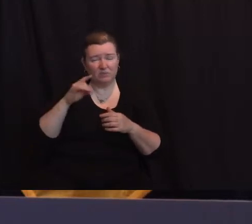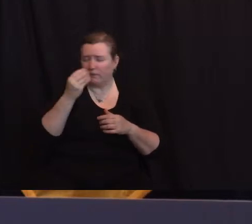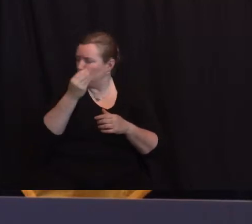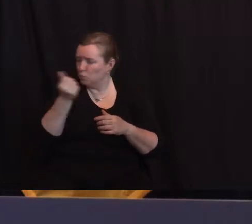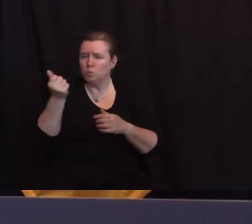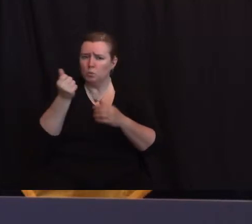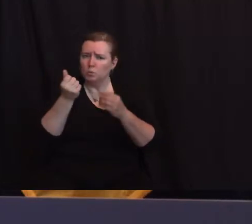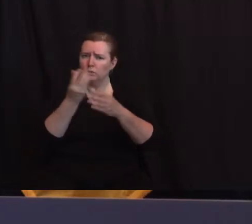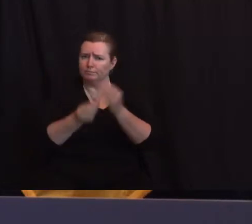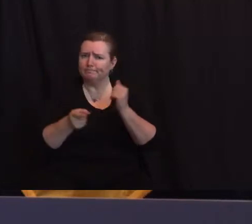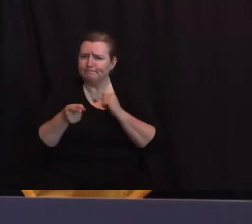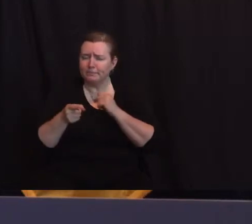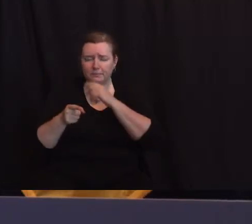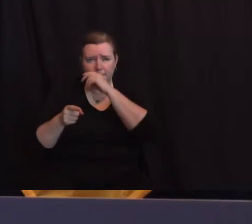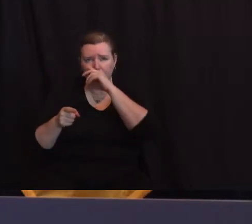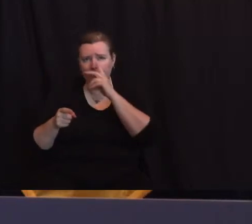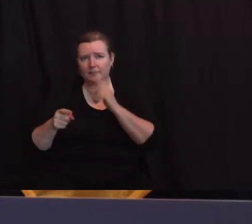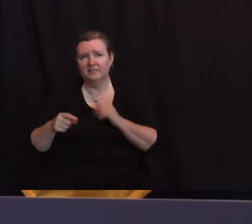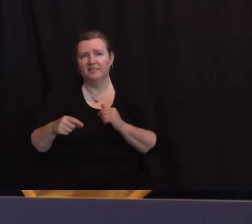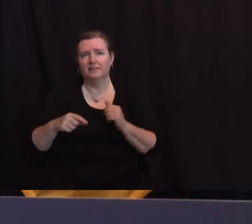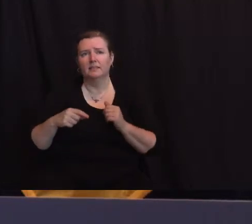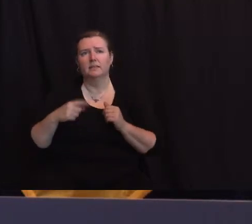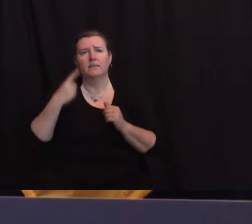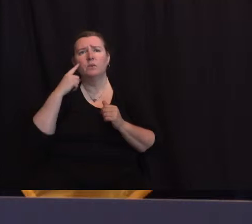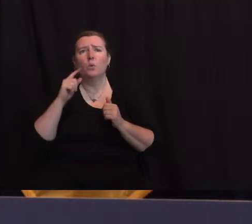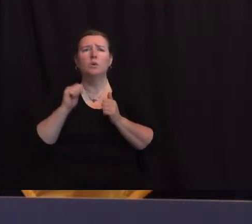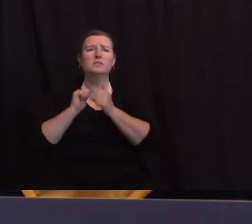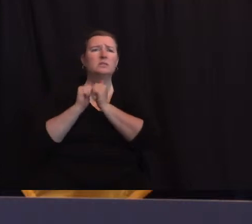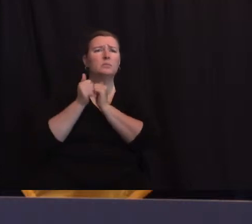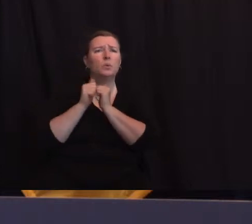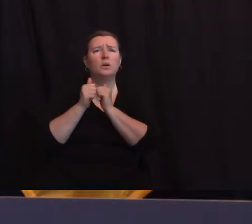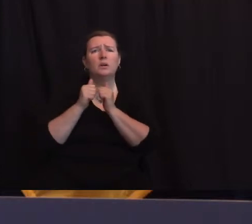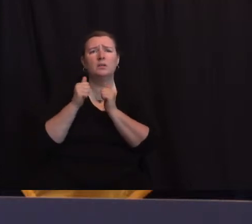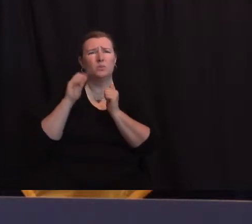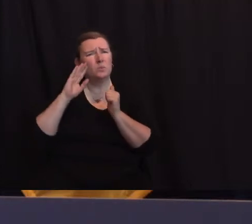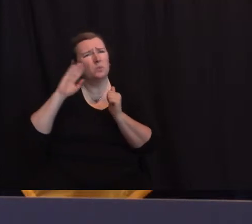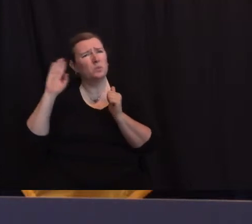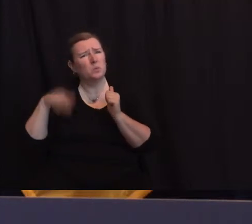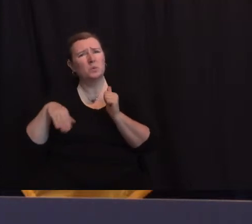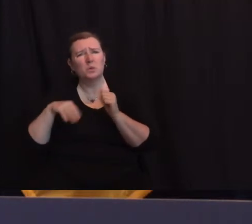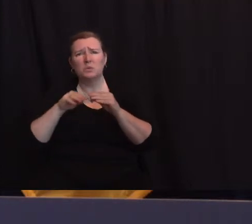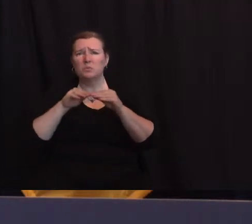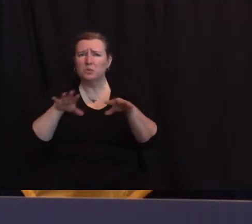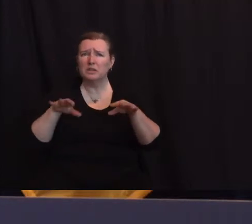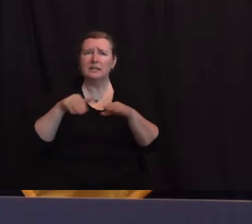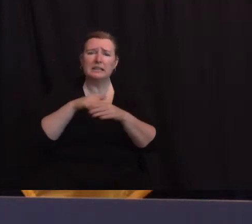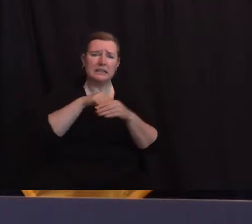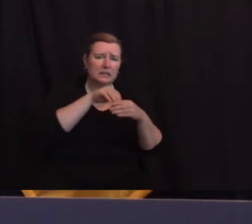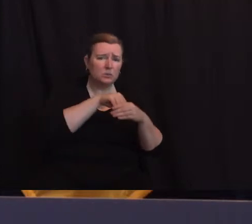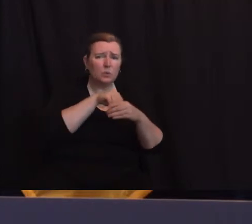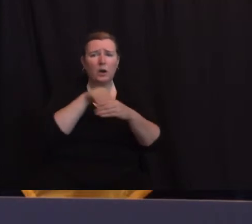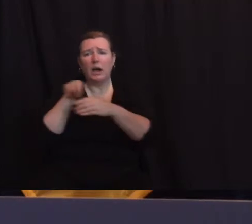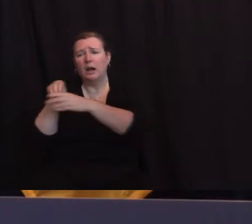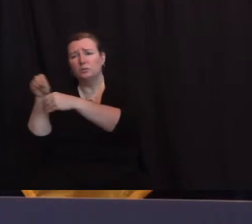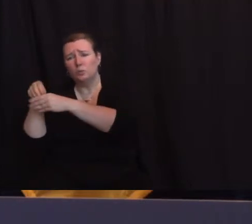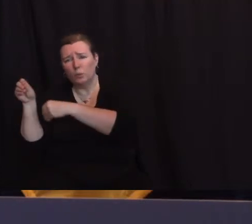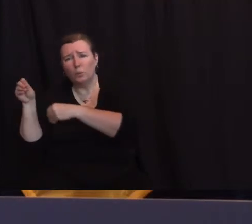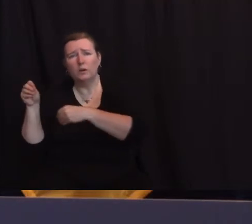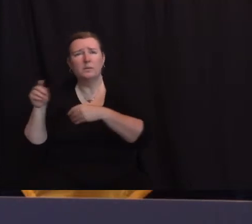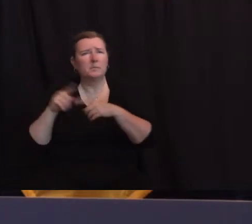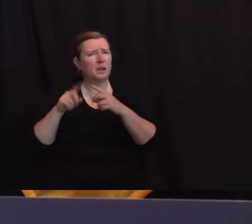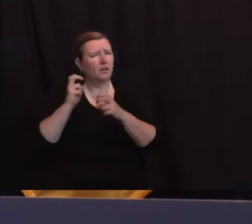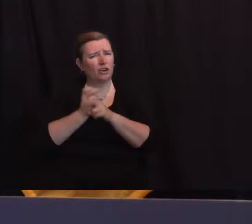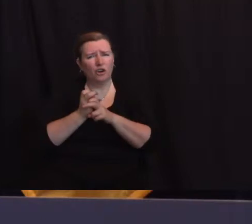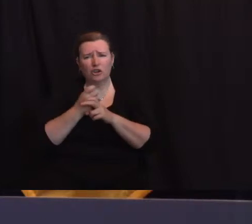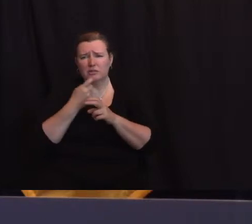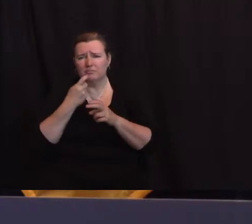this, as it relates to sporting activity. We knew we had transmission both indoors and outdoors, but we just, it's hard to tell whether or not it was